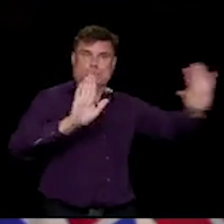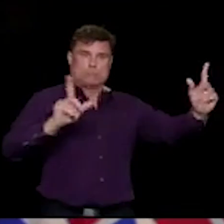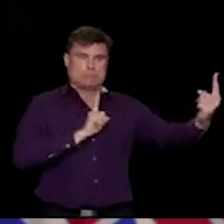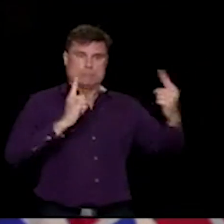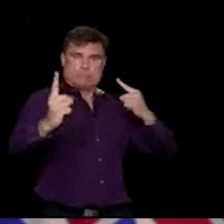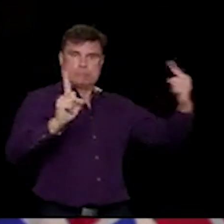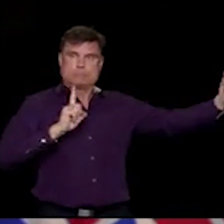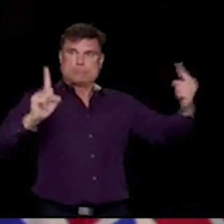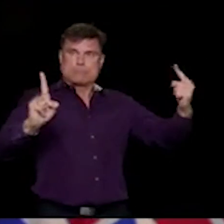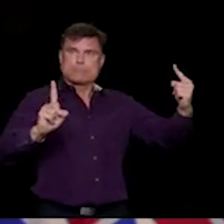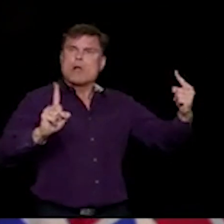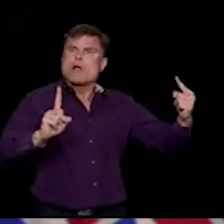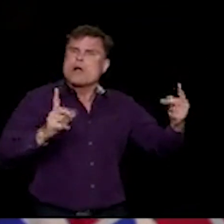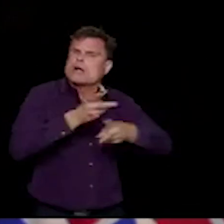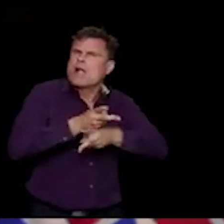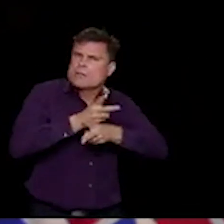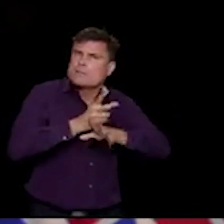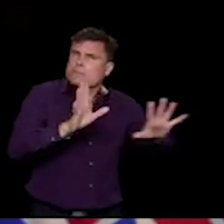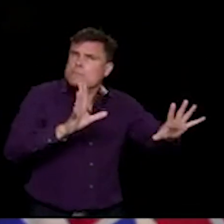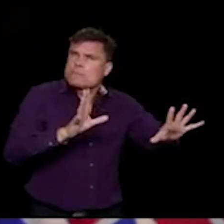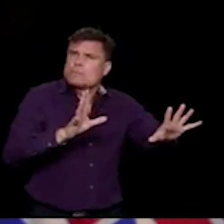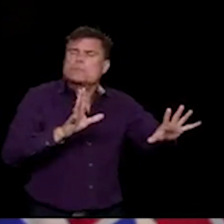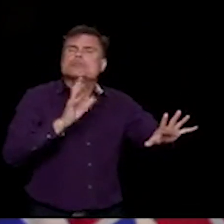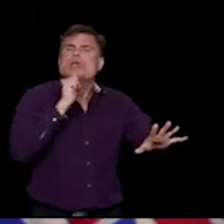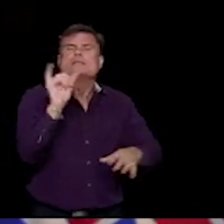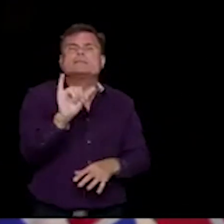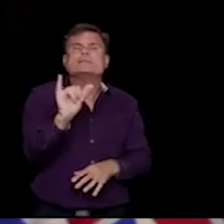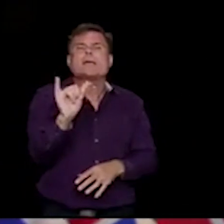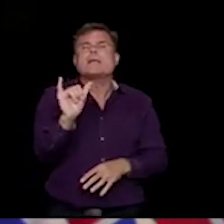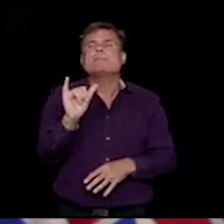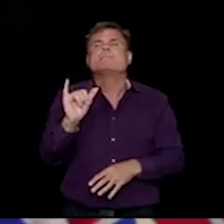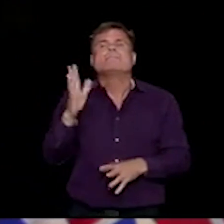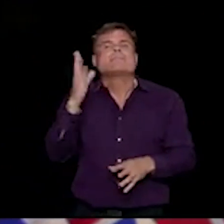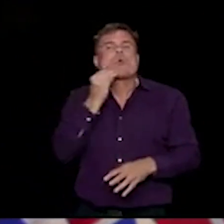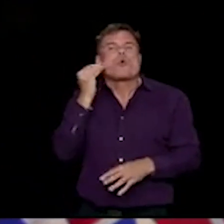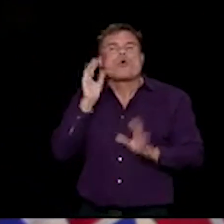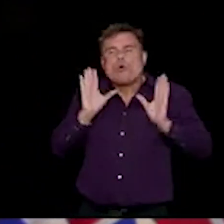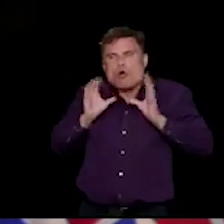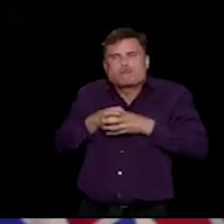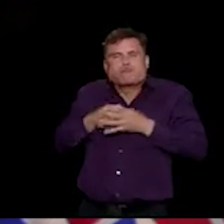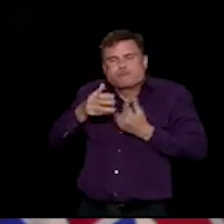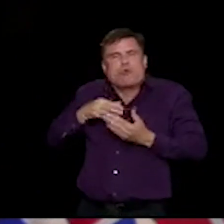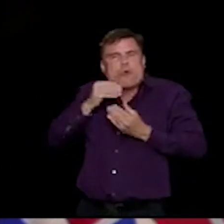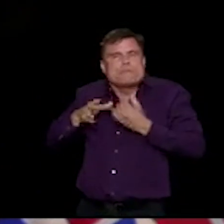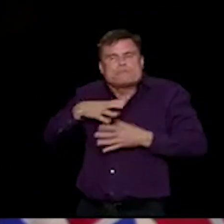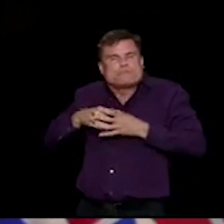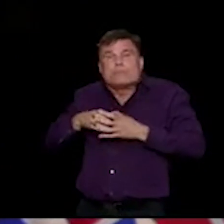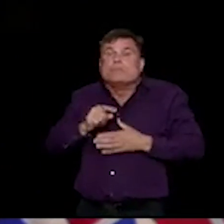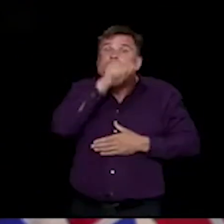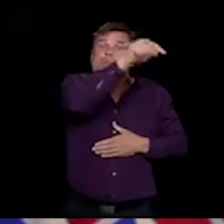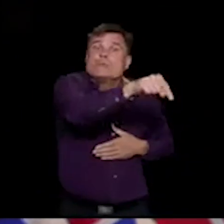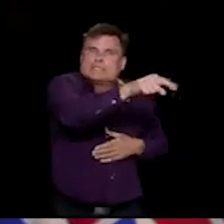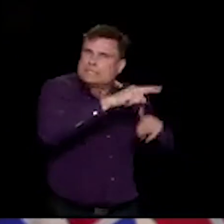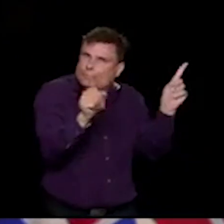want to have your potential exposure group to be much smaller than an entire school. So for most schools, and